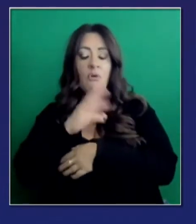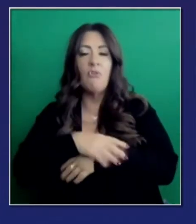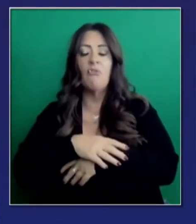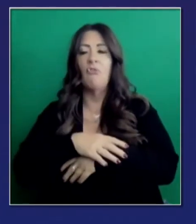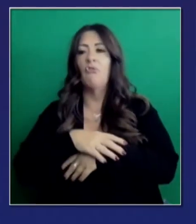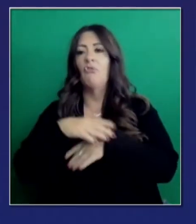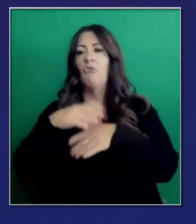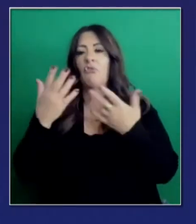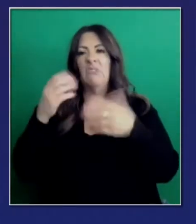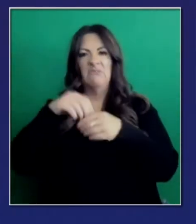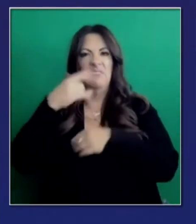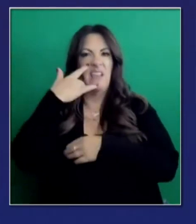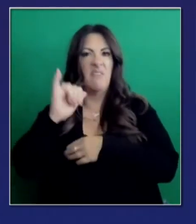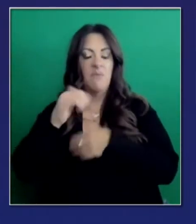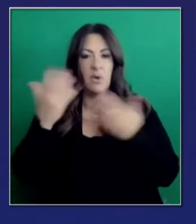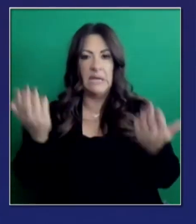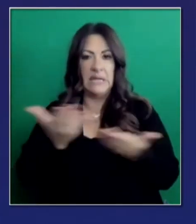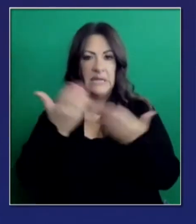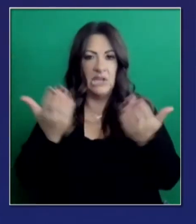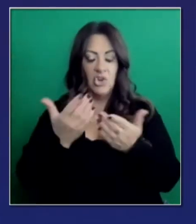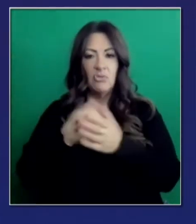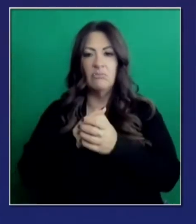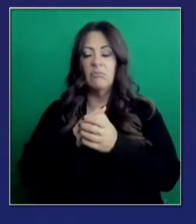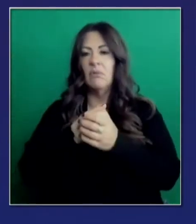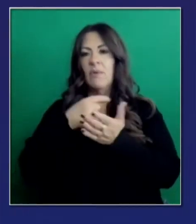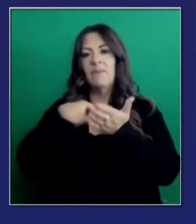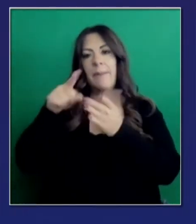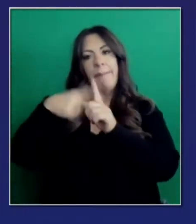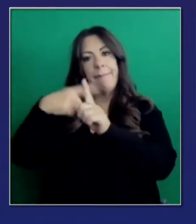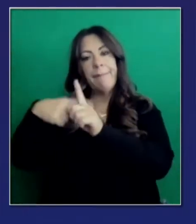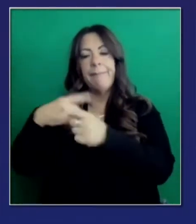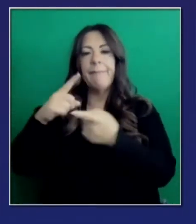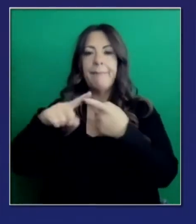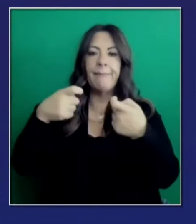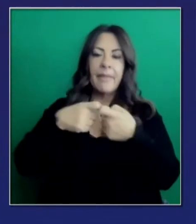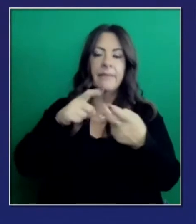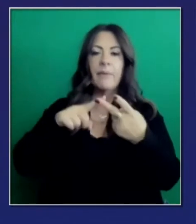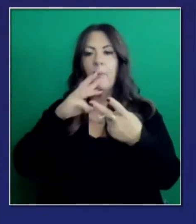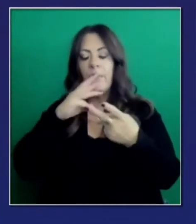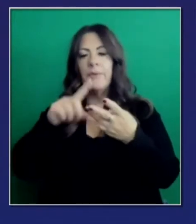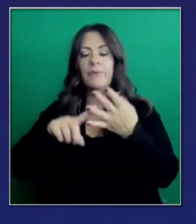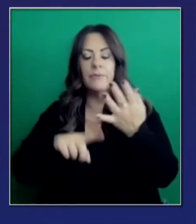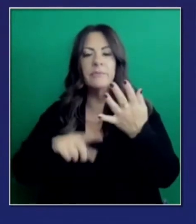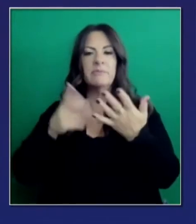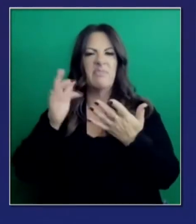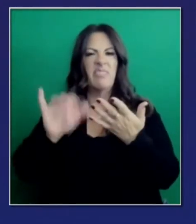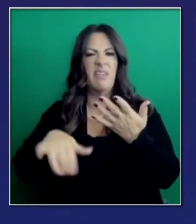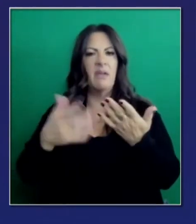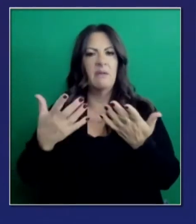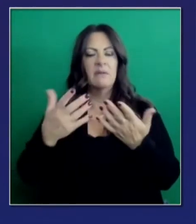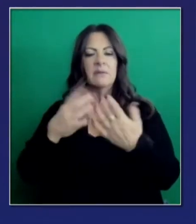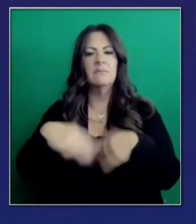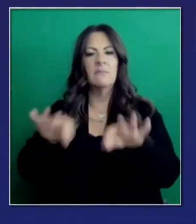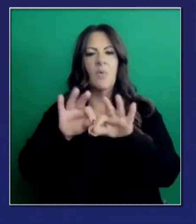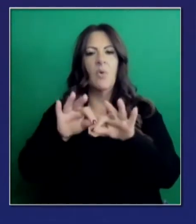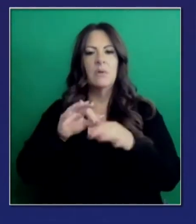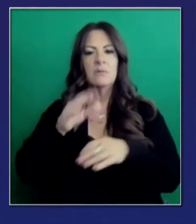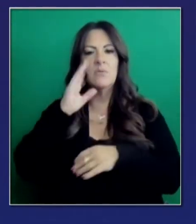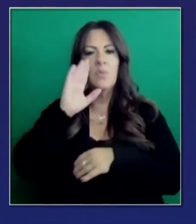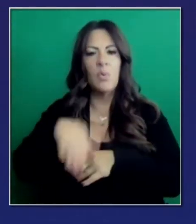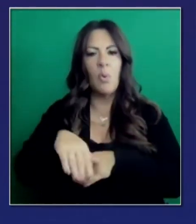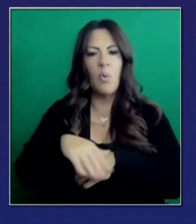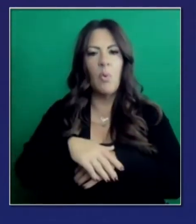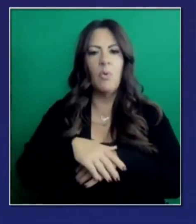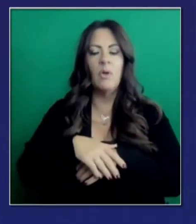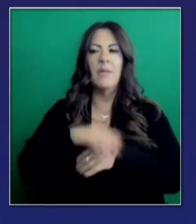It's been highlighted, and we're grateful for all of the work that's been done to highlight that critical issue. By the way, these dollars will help in